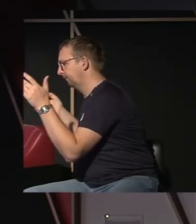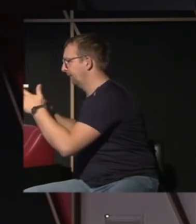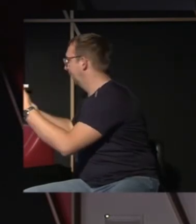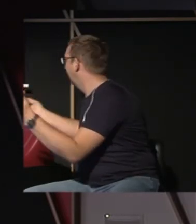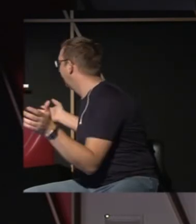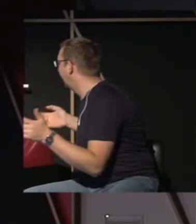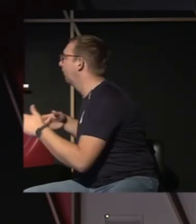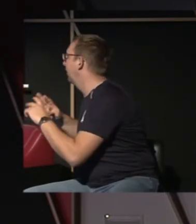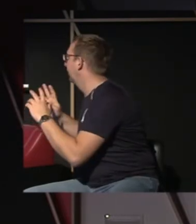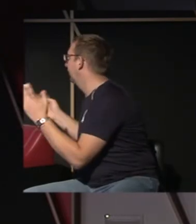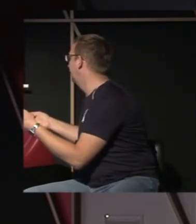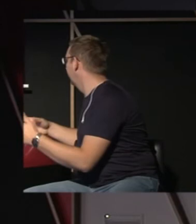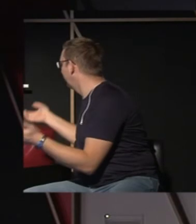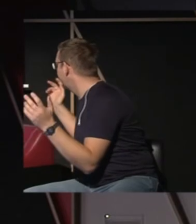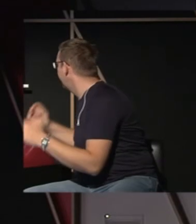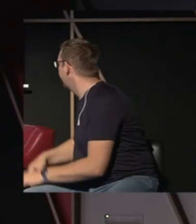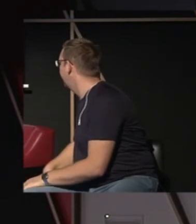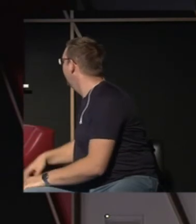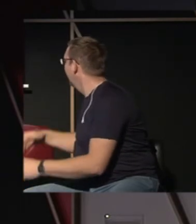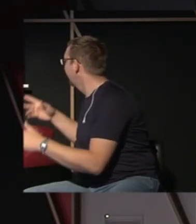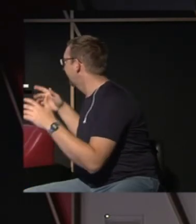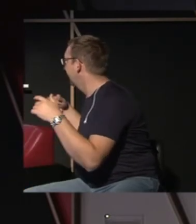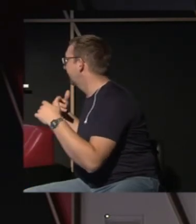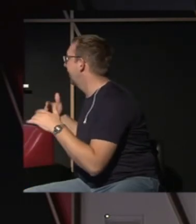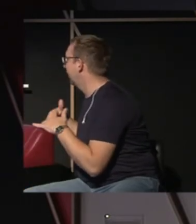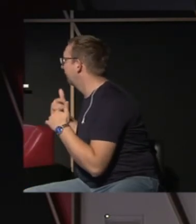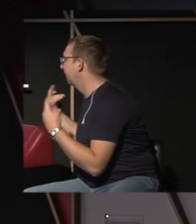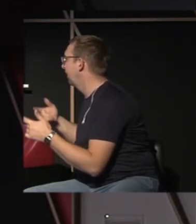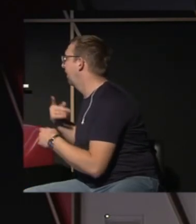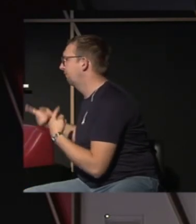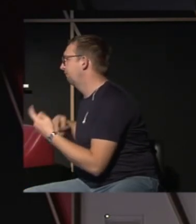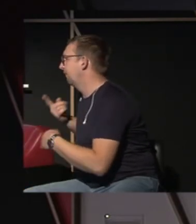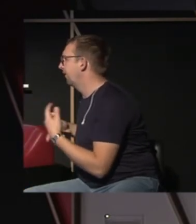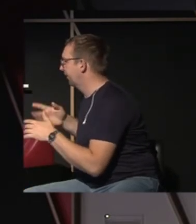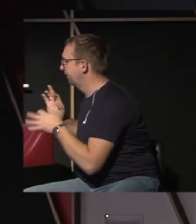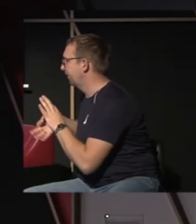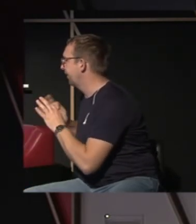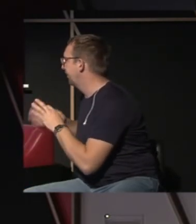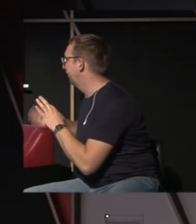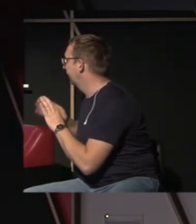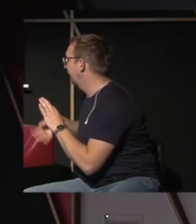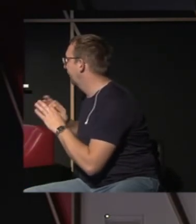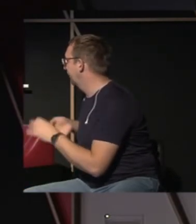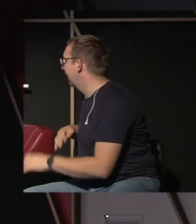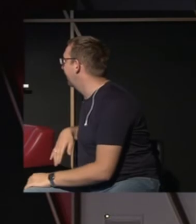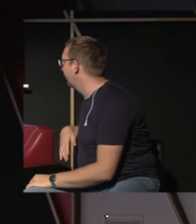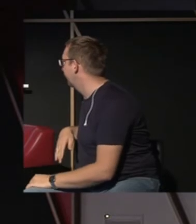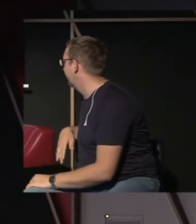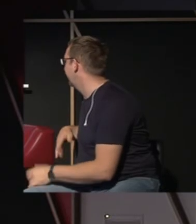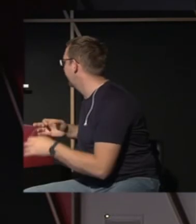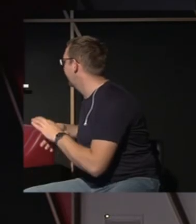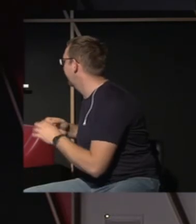Is this something they World Championship is in the stadium, and the translator of the sign